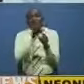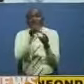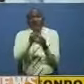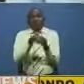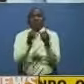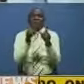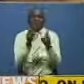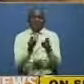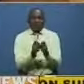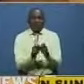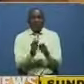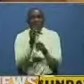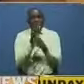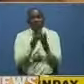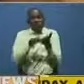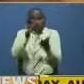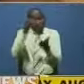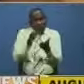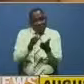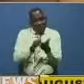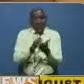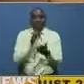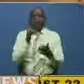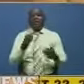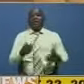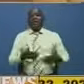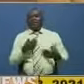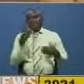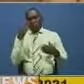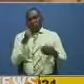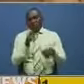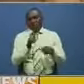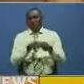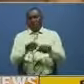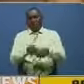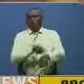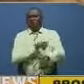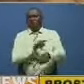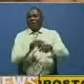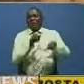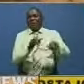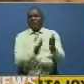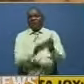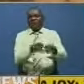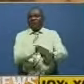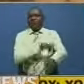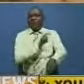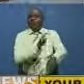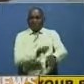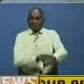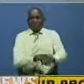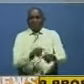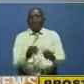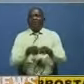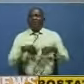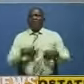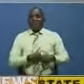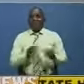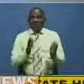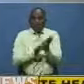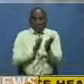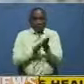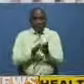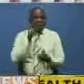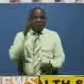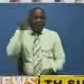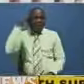the exams. Some of the students were not happy with the longer period of stay in school at a stretch. The headmistress of the